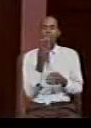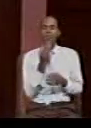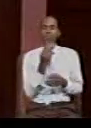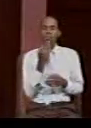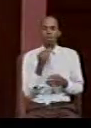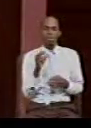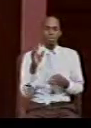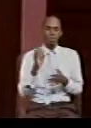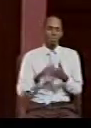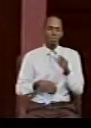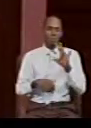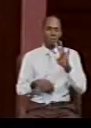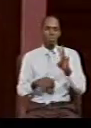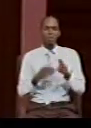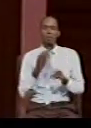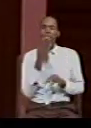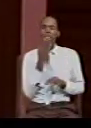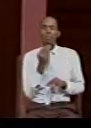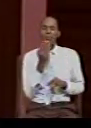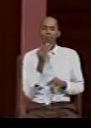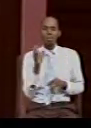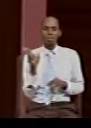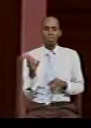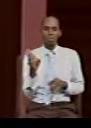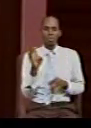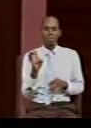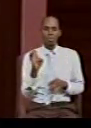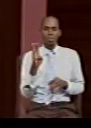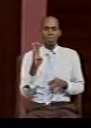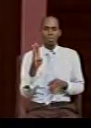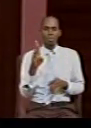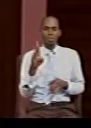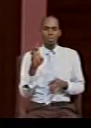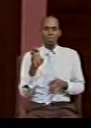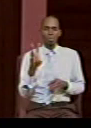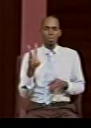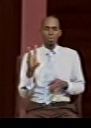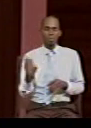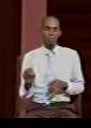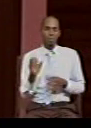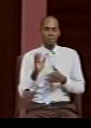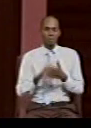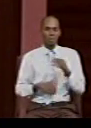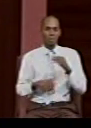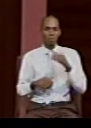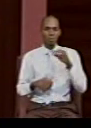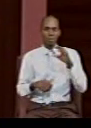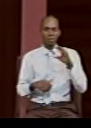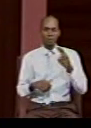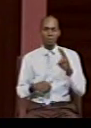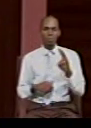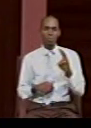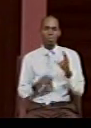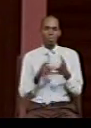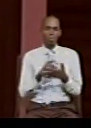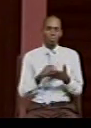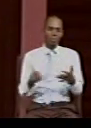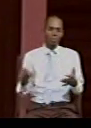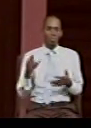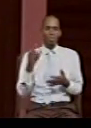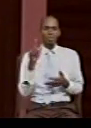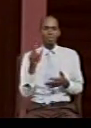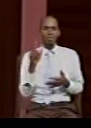verse 25. Hebrews chapter 7, verse 25. Wherefore, he is